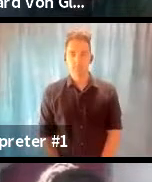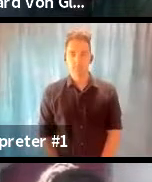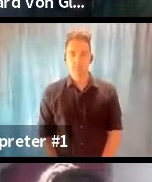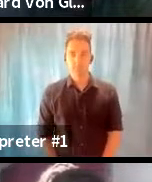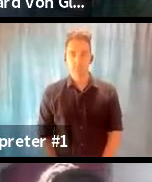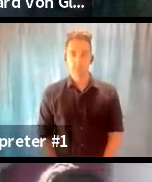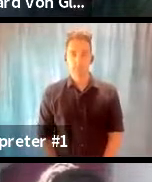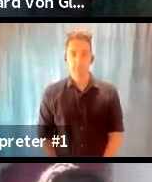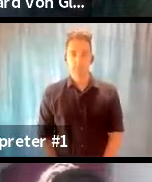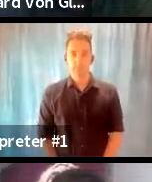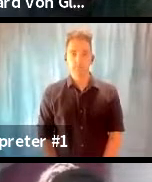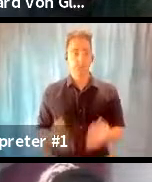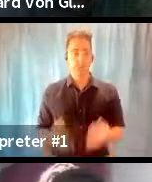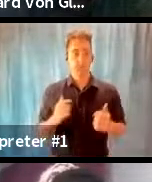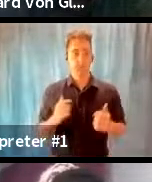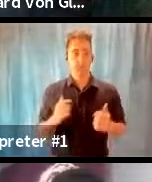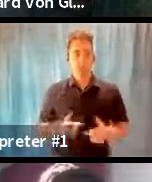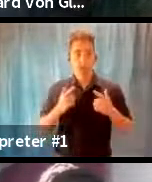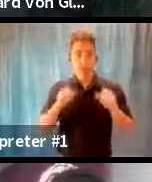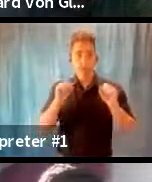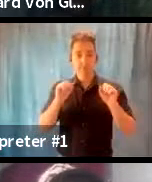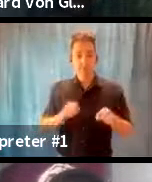We are live. You may proceed.